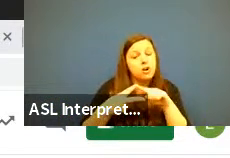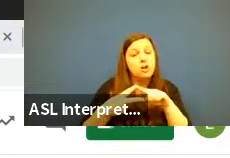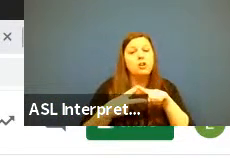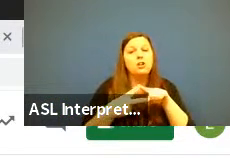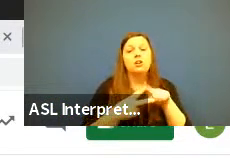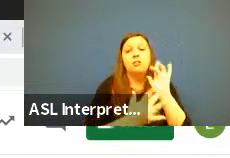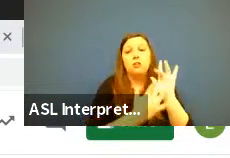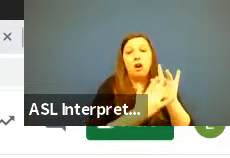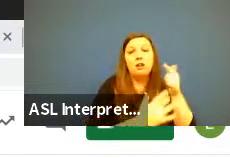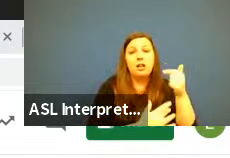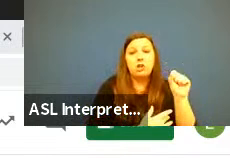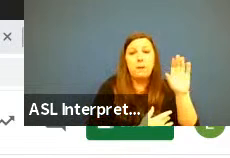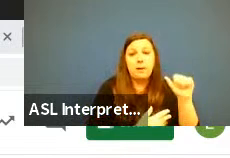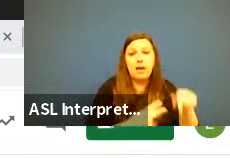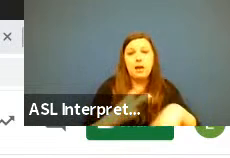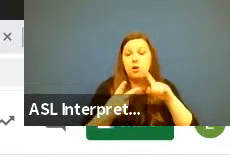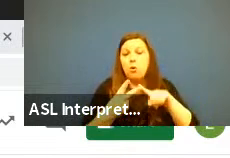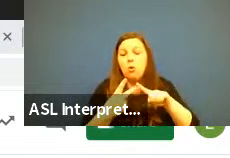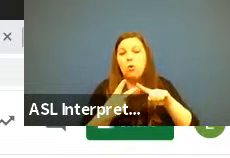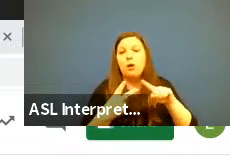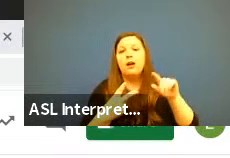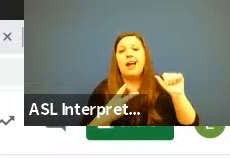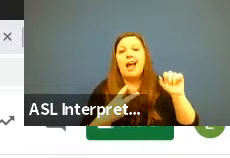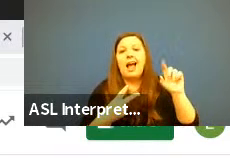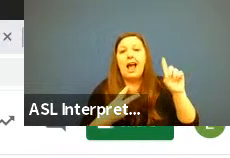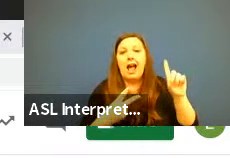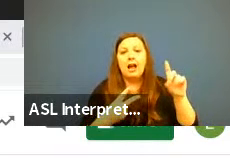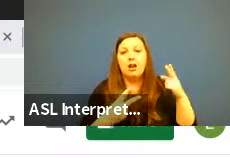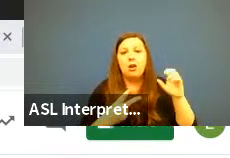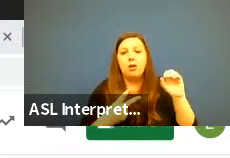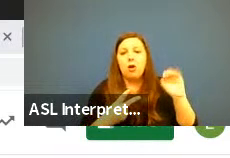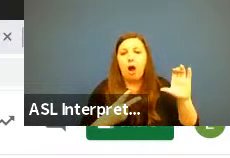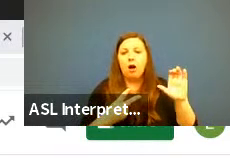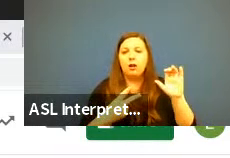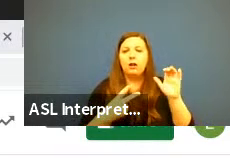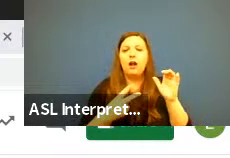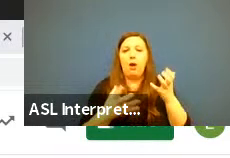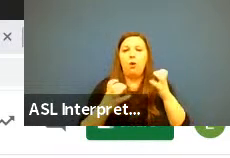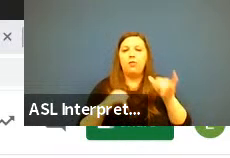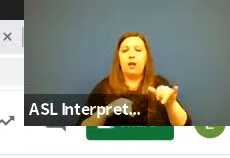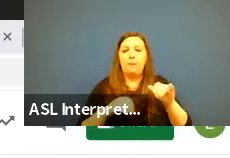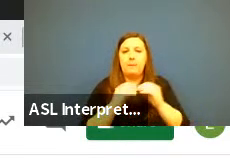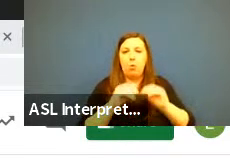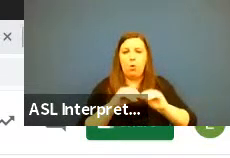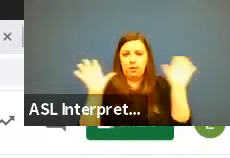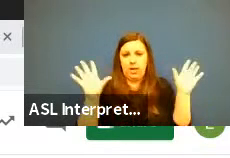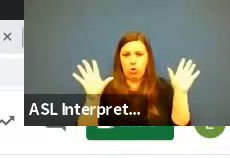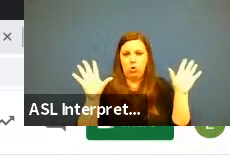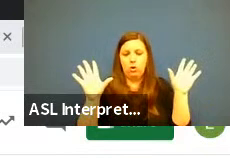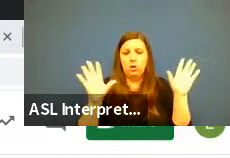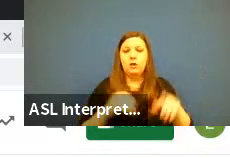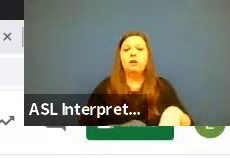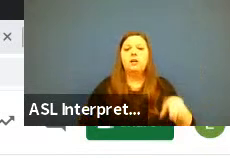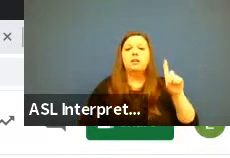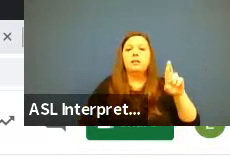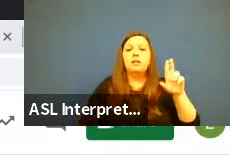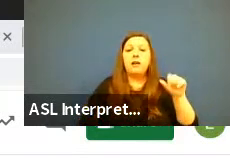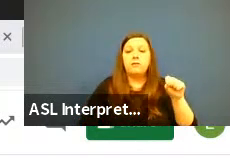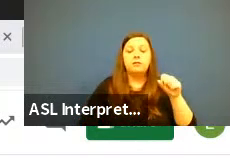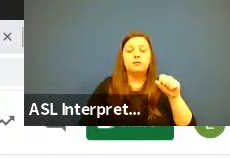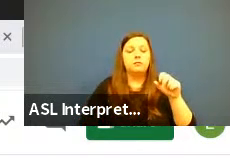do you like the option of having an ad hoc? Like, I would like that to be more clear. I would, can I make a recommendation